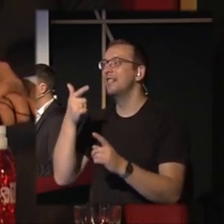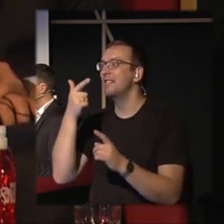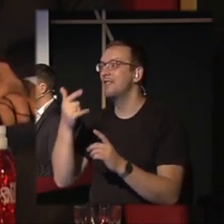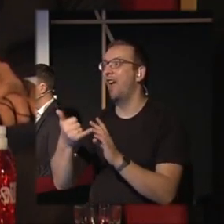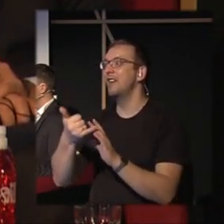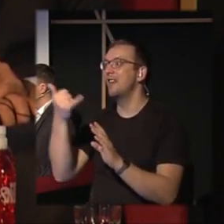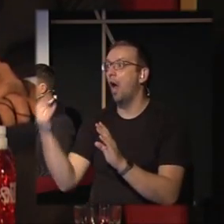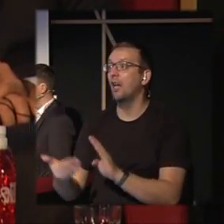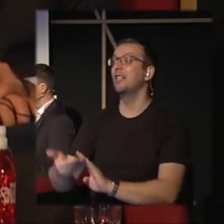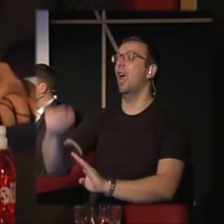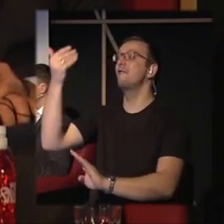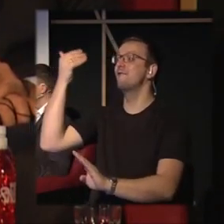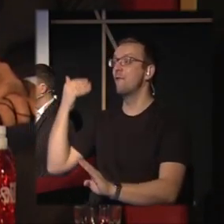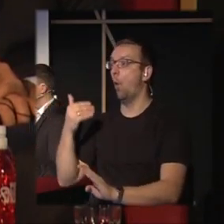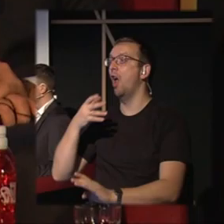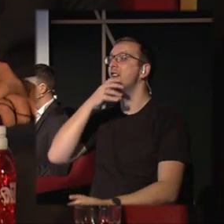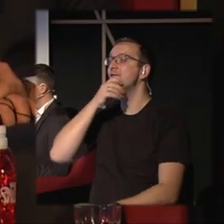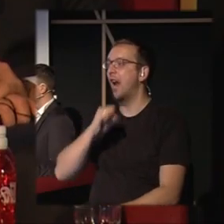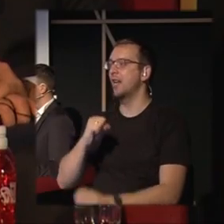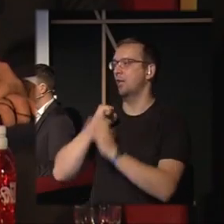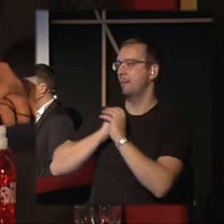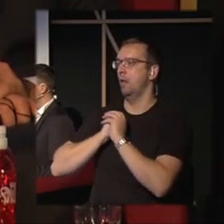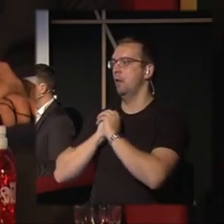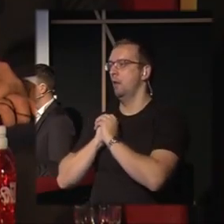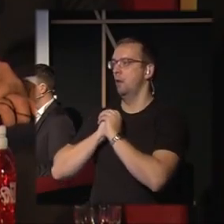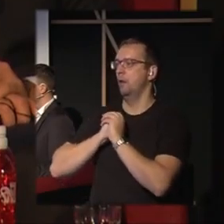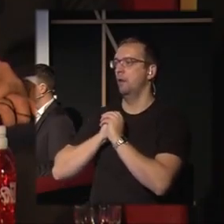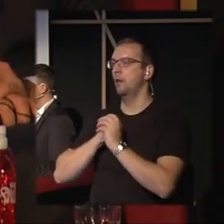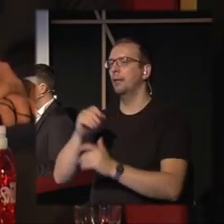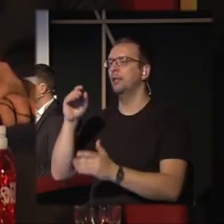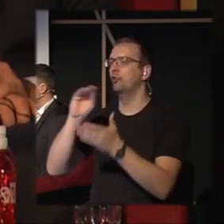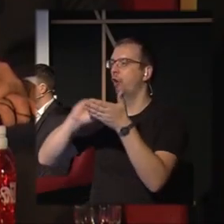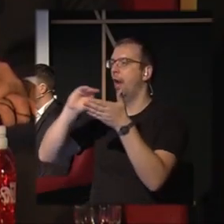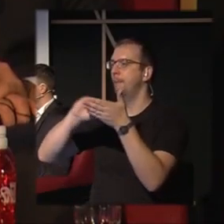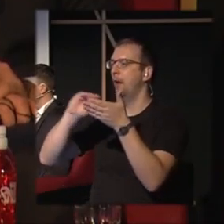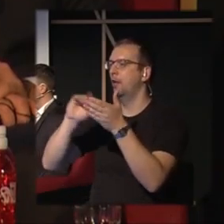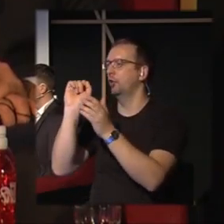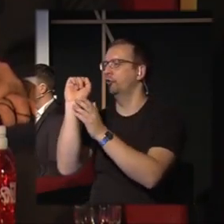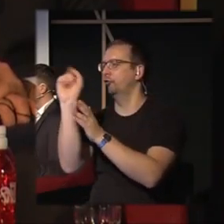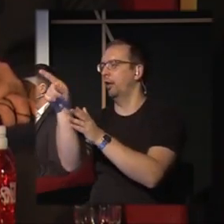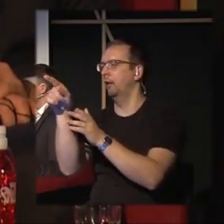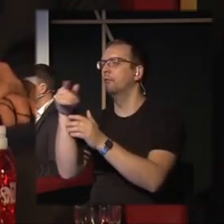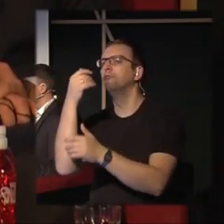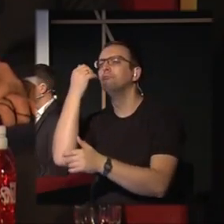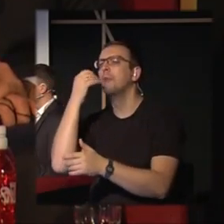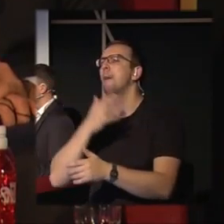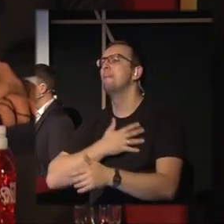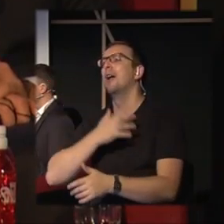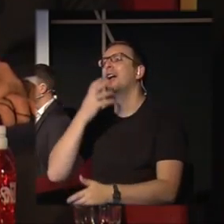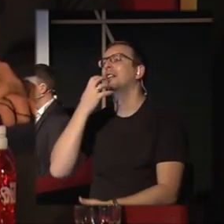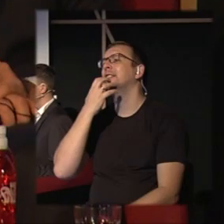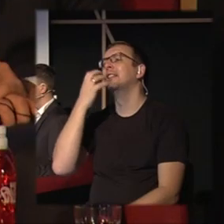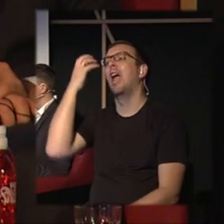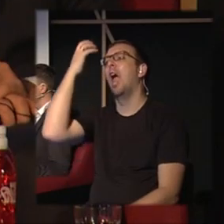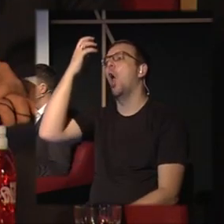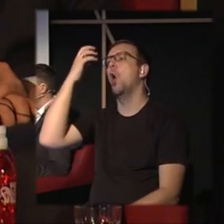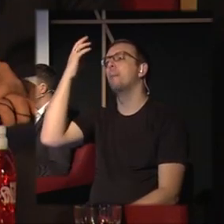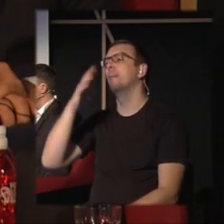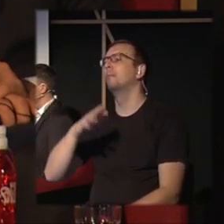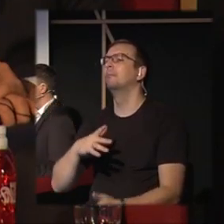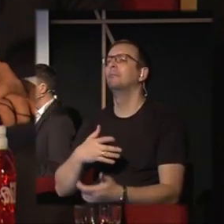just asked God or Santa Claus or anybody, just help me to get to El Clasico. And you know